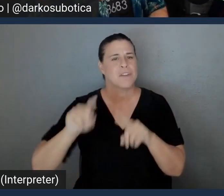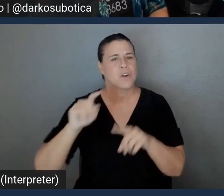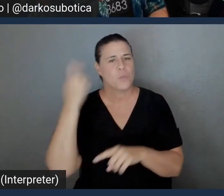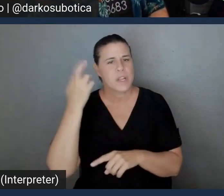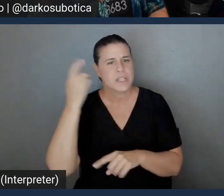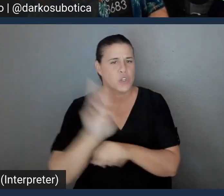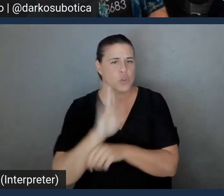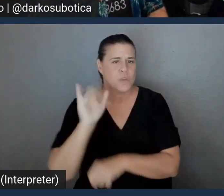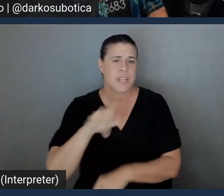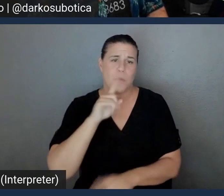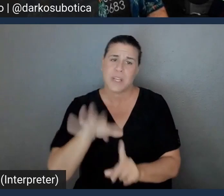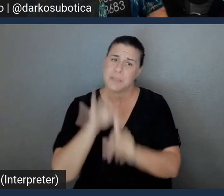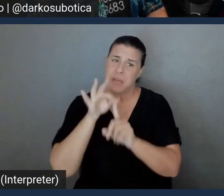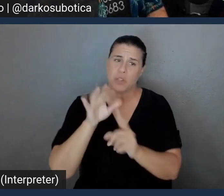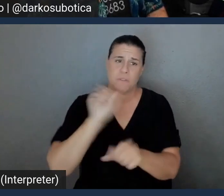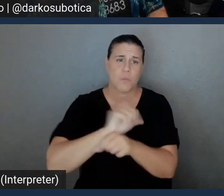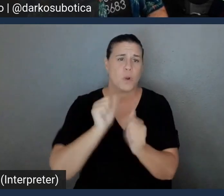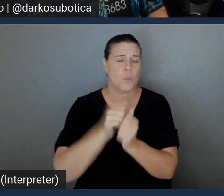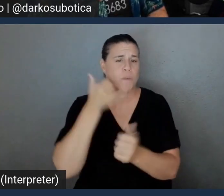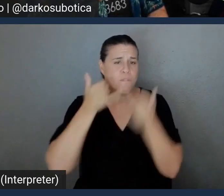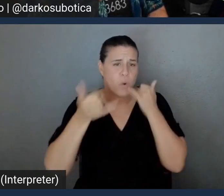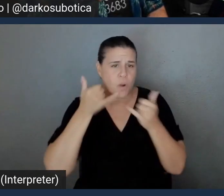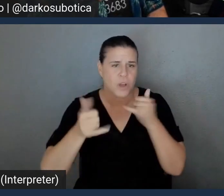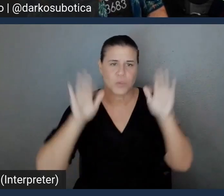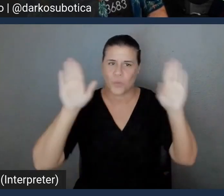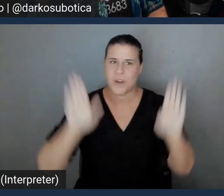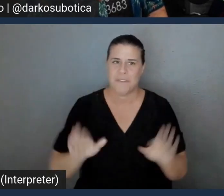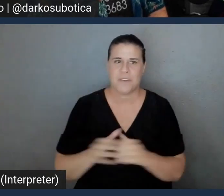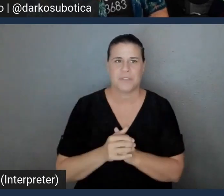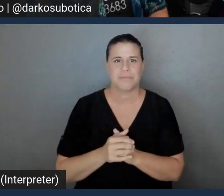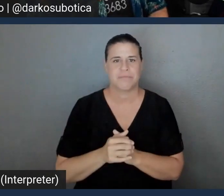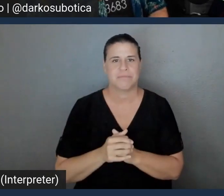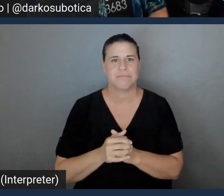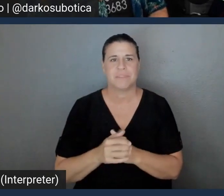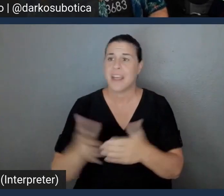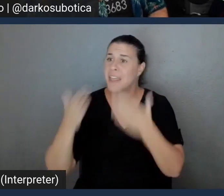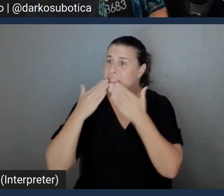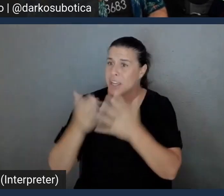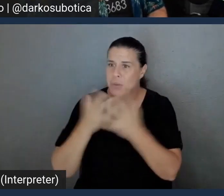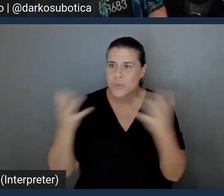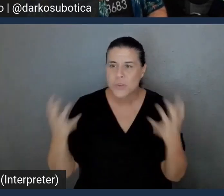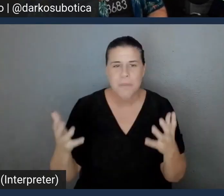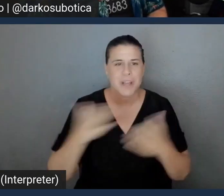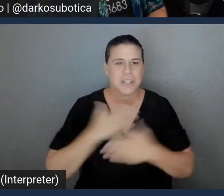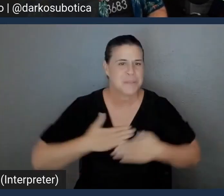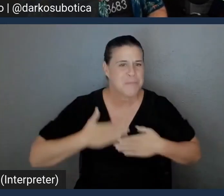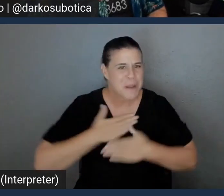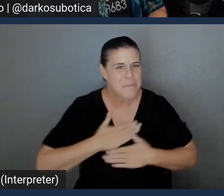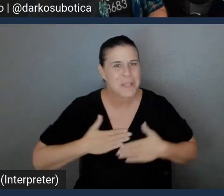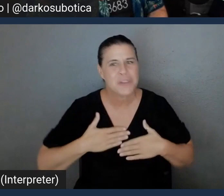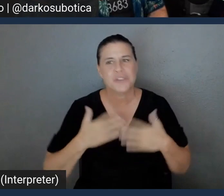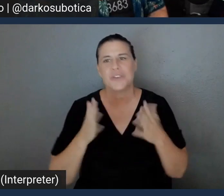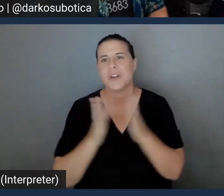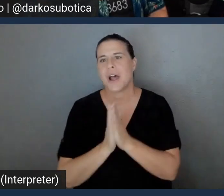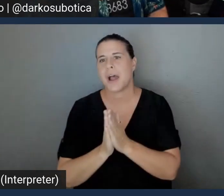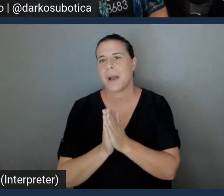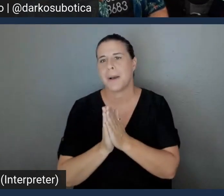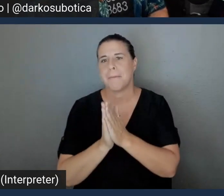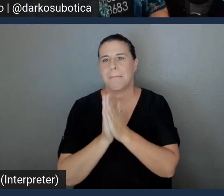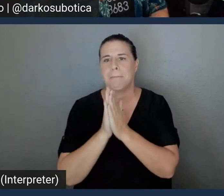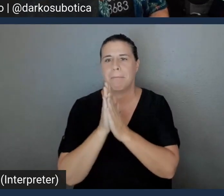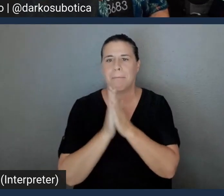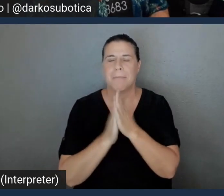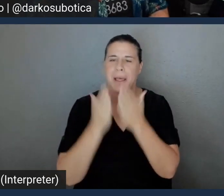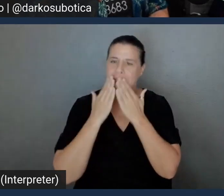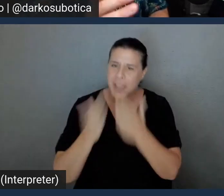with phone calls. So wonderful. Kaustubh, thank you very much. It's been a pleasure. Thank you very much. Thank you very much for being